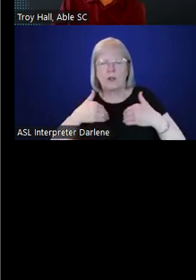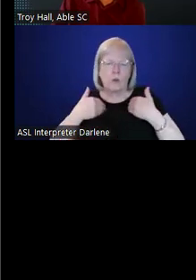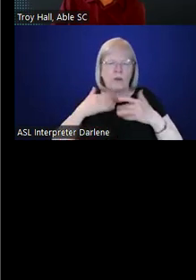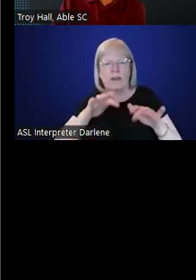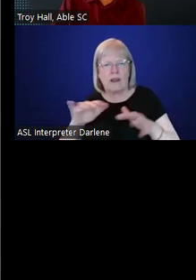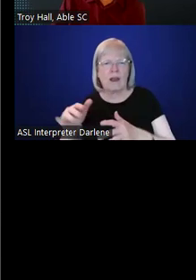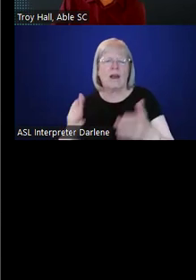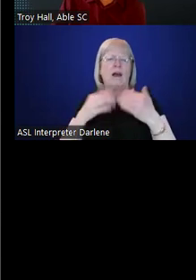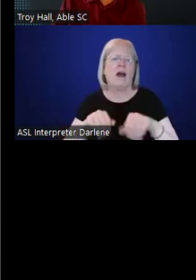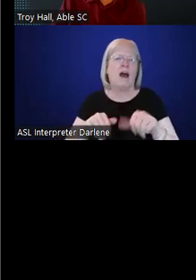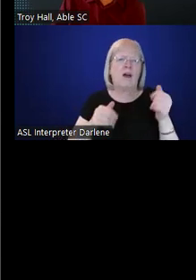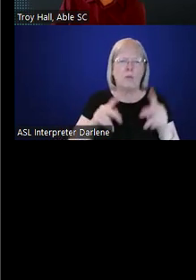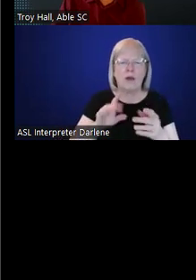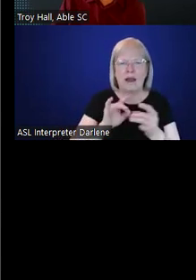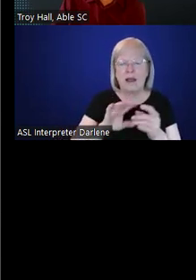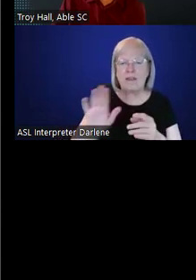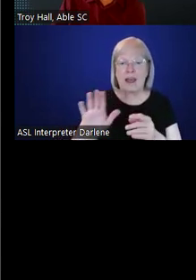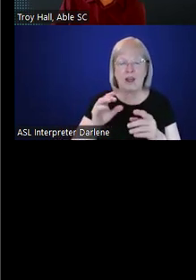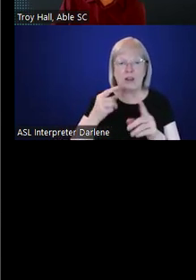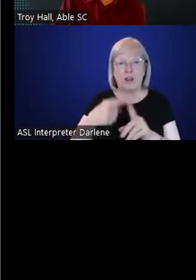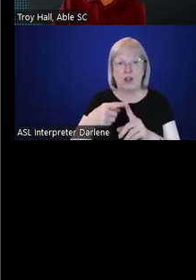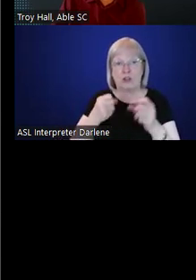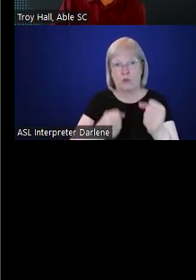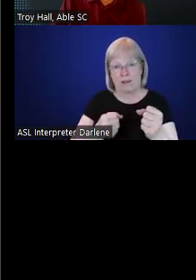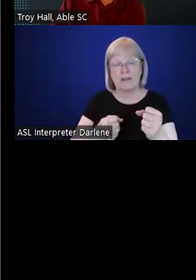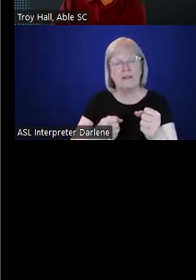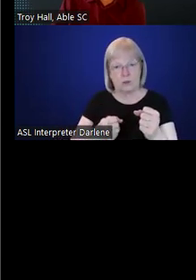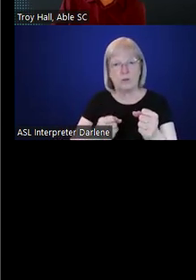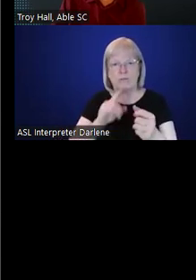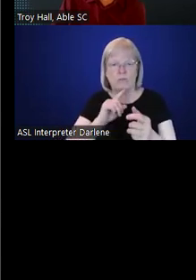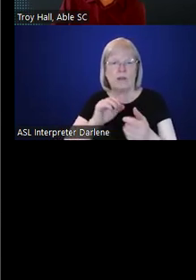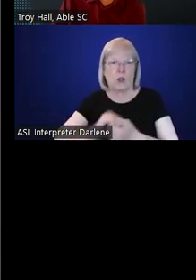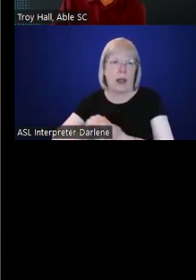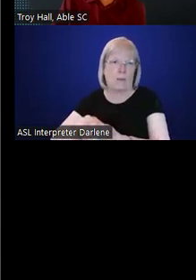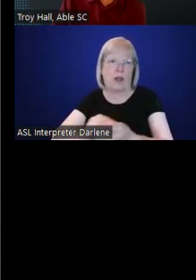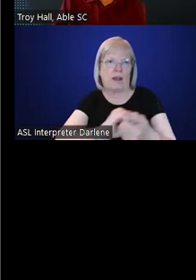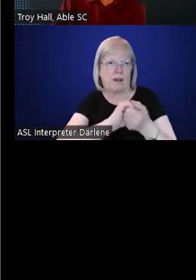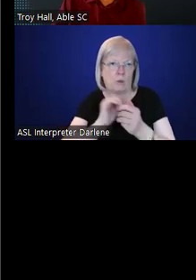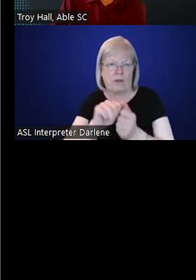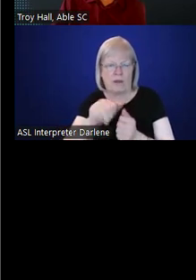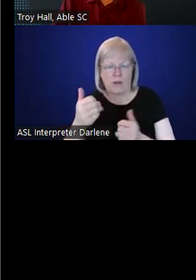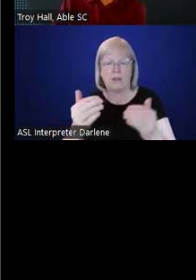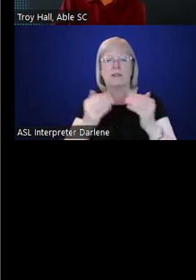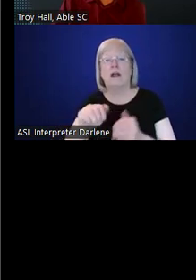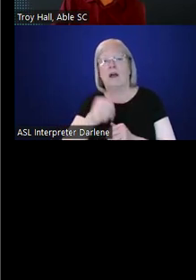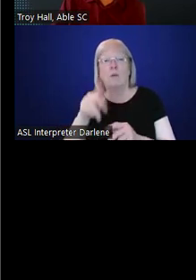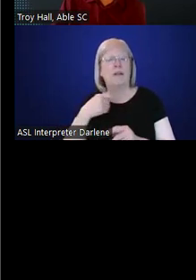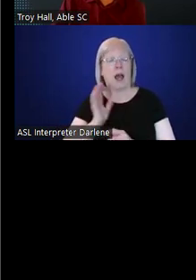Jacqueline also shared their strength is really collaborating with others. And then Jamie added, our unique